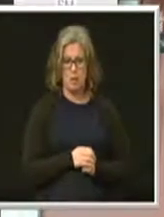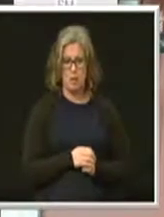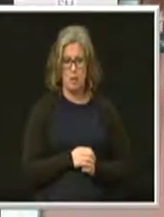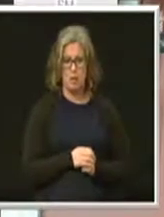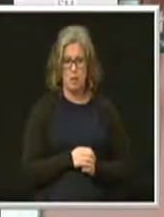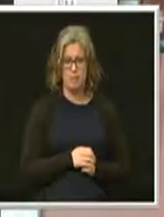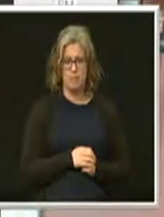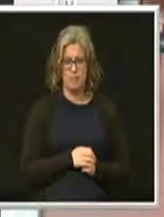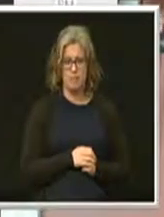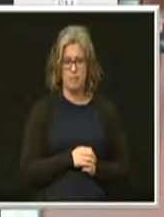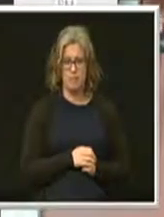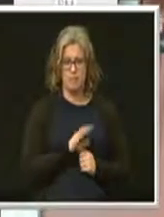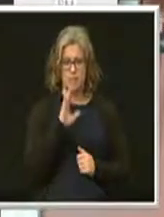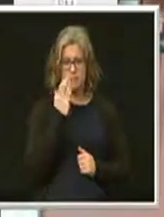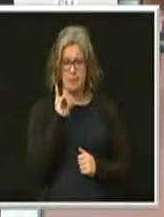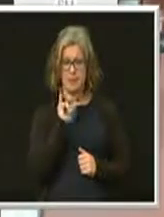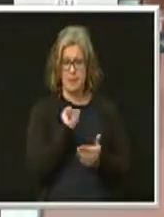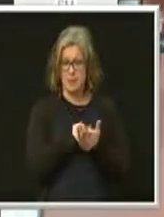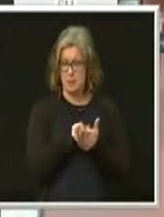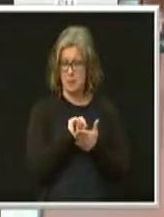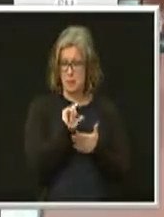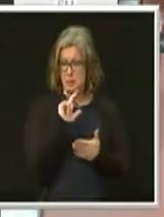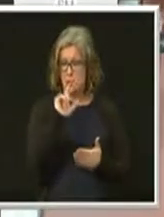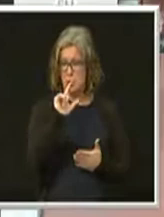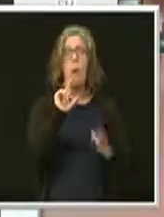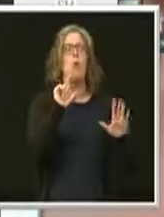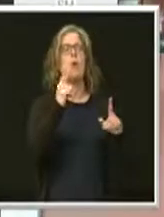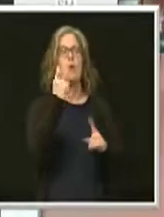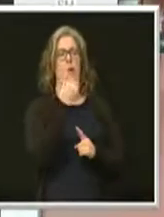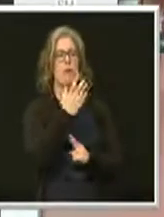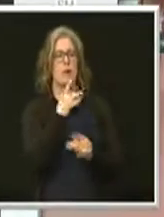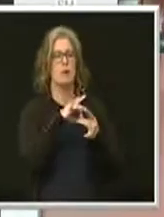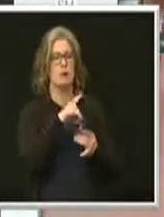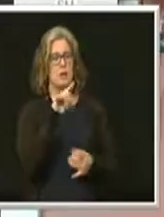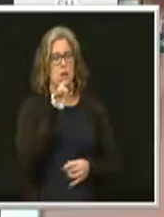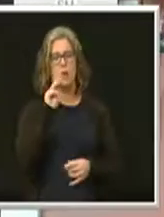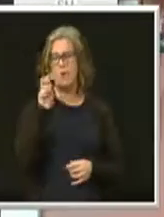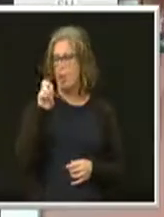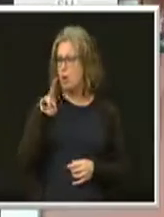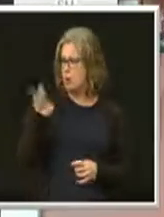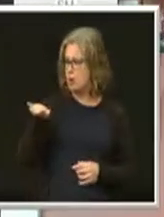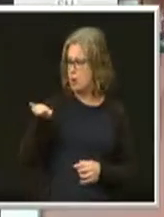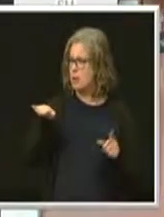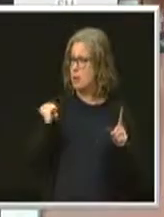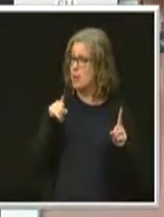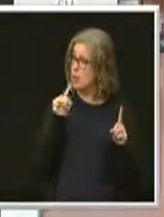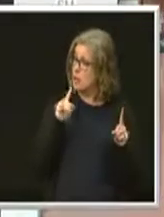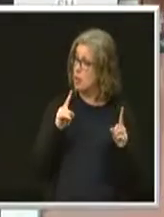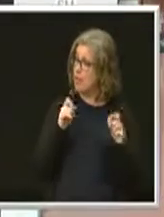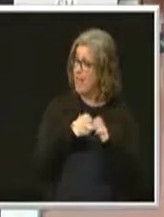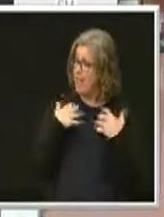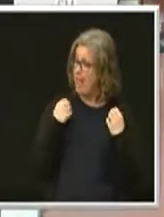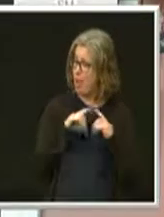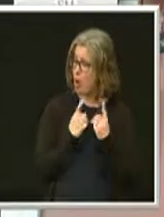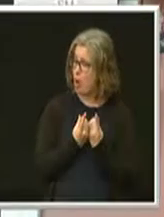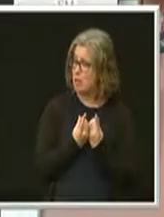And it looks like that's about it. Oh, there's one thing in here, Dr. Moyer. Are you or the health